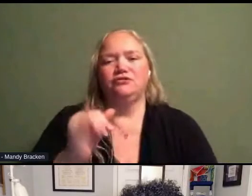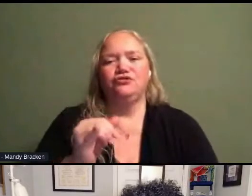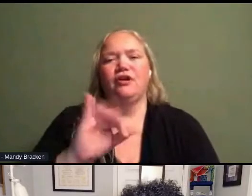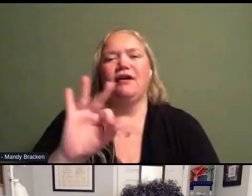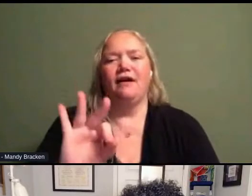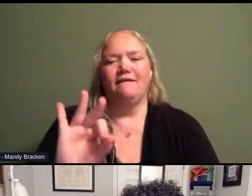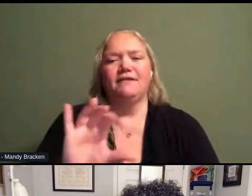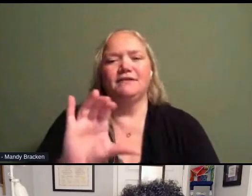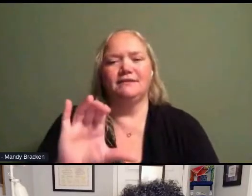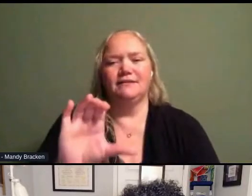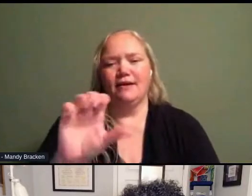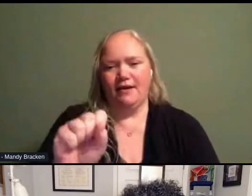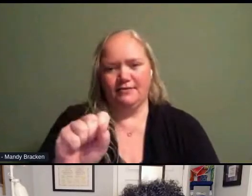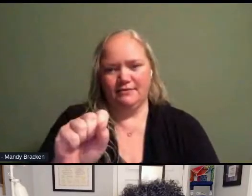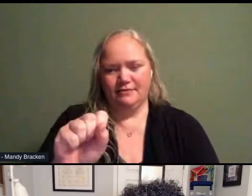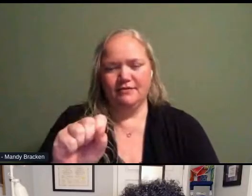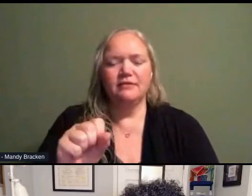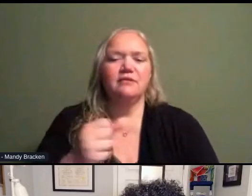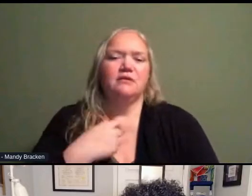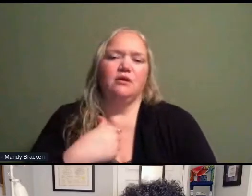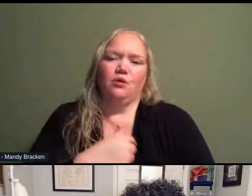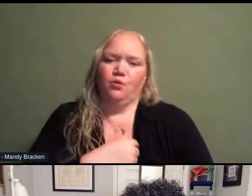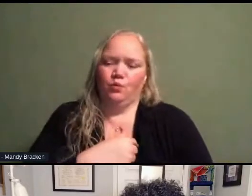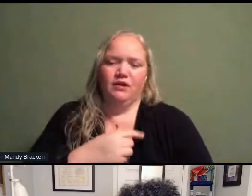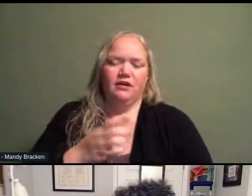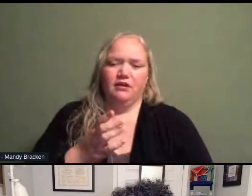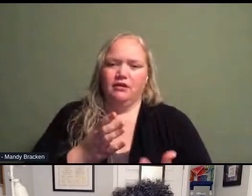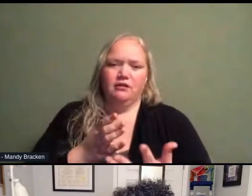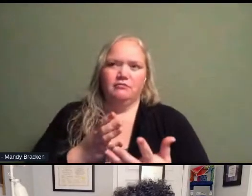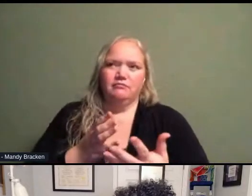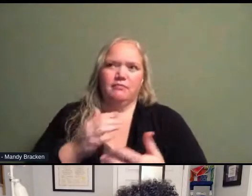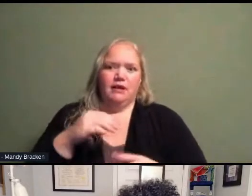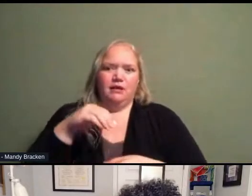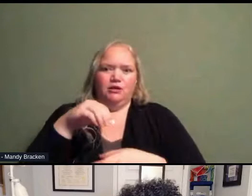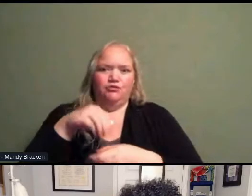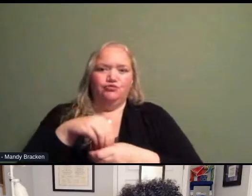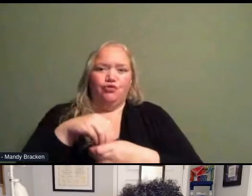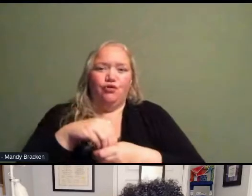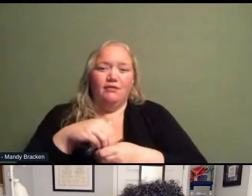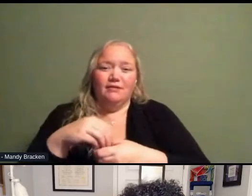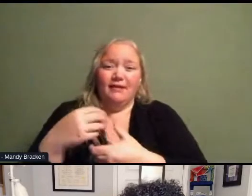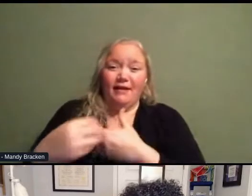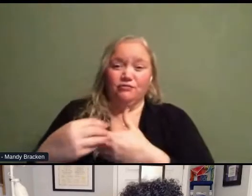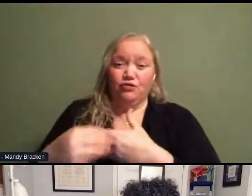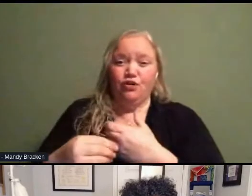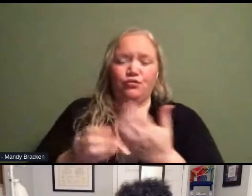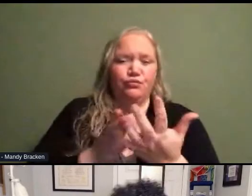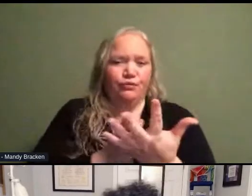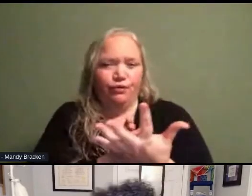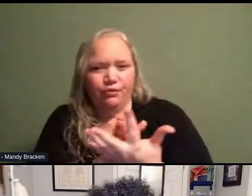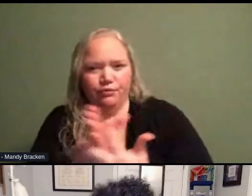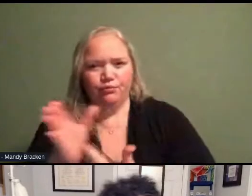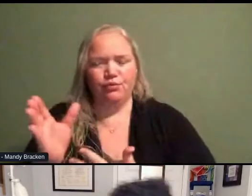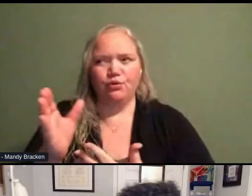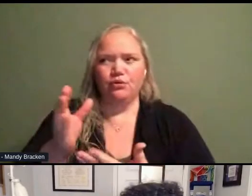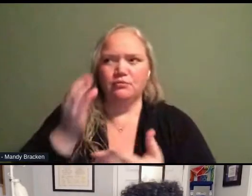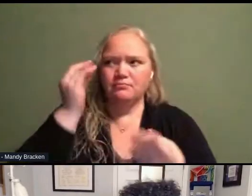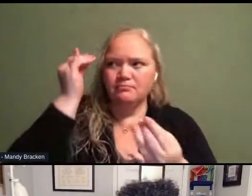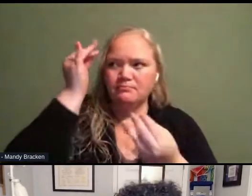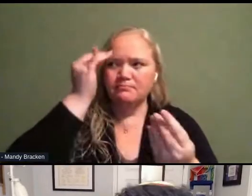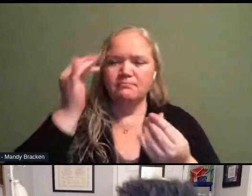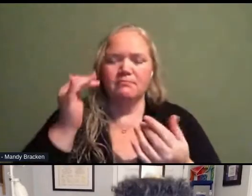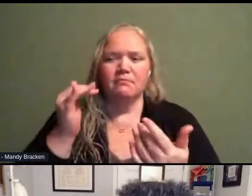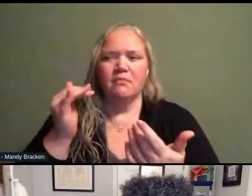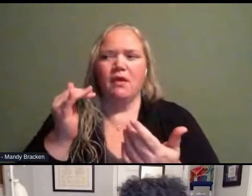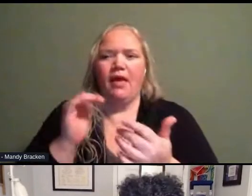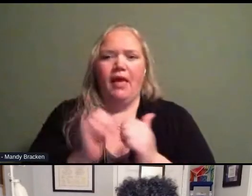and externally. We've recognized as we've had openings that we need to reflect the community that we serve. And so